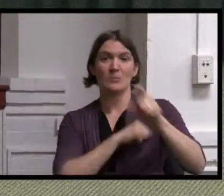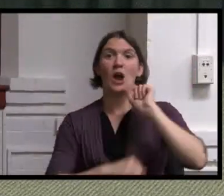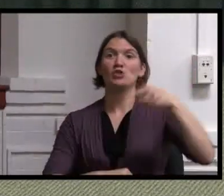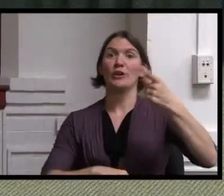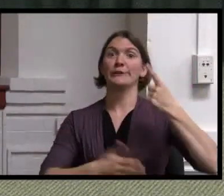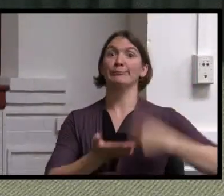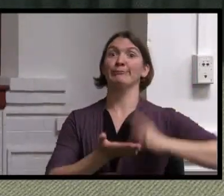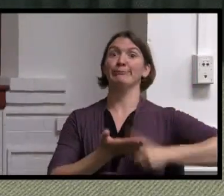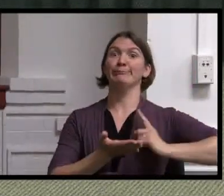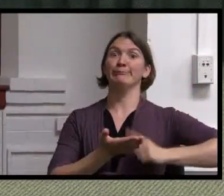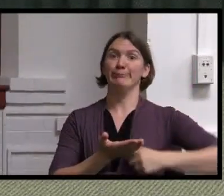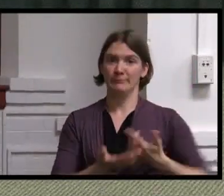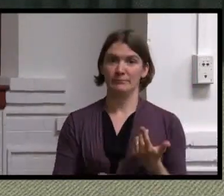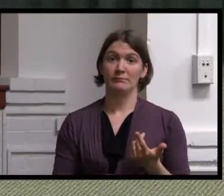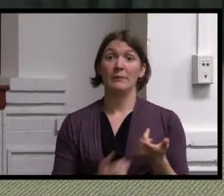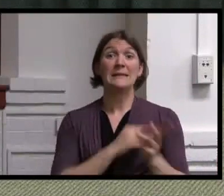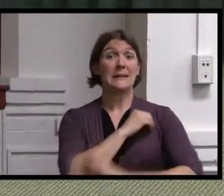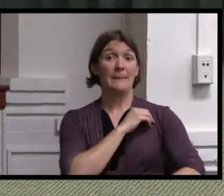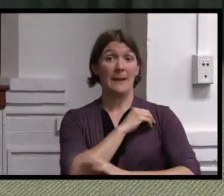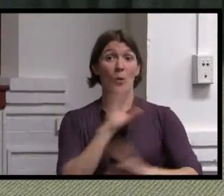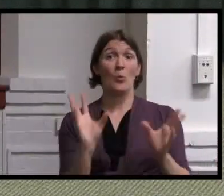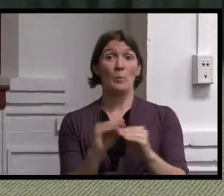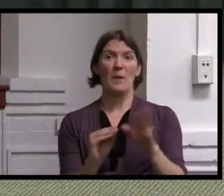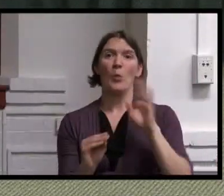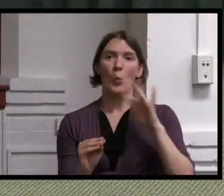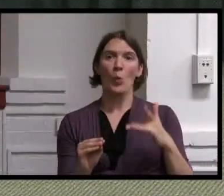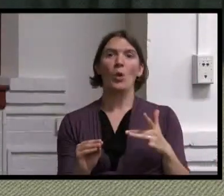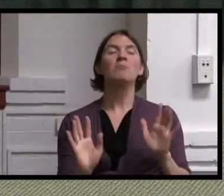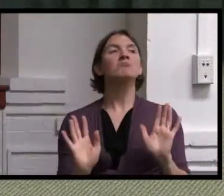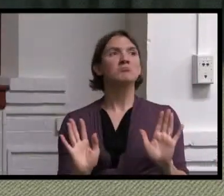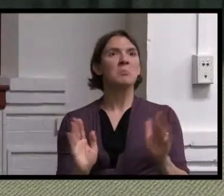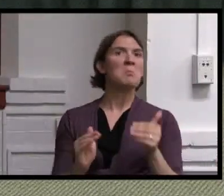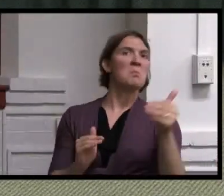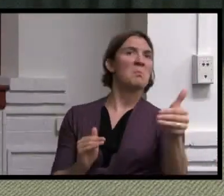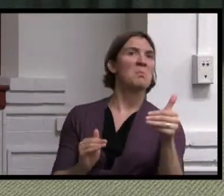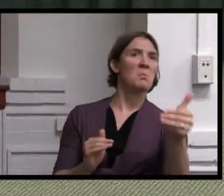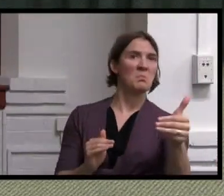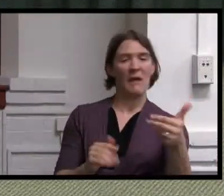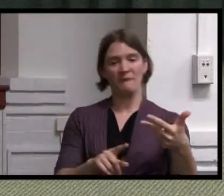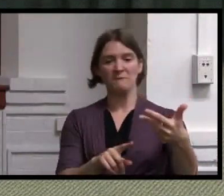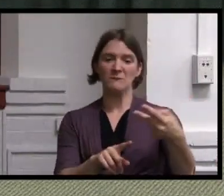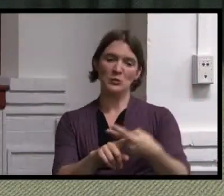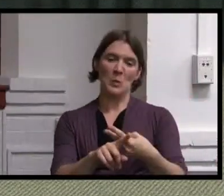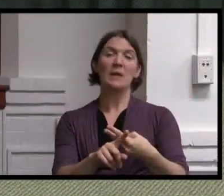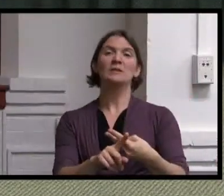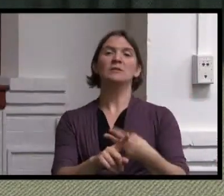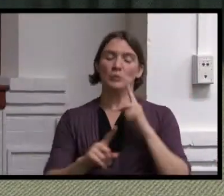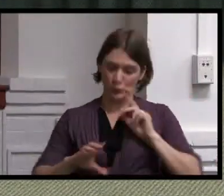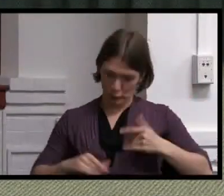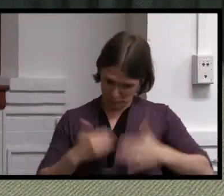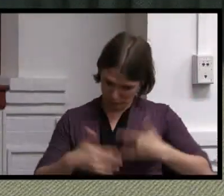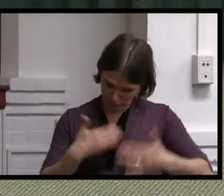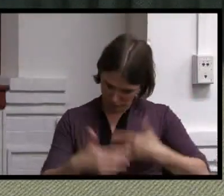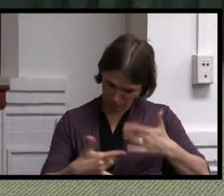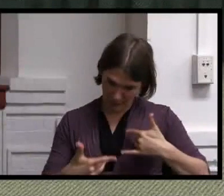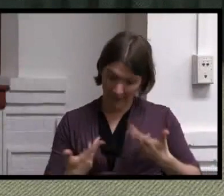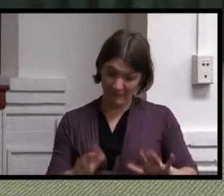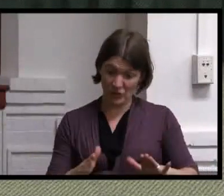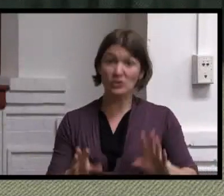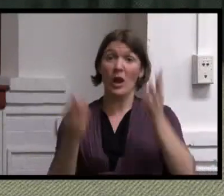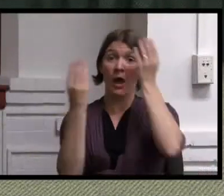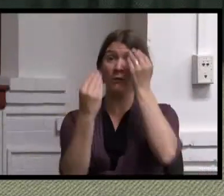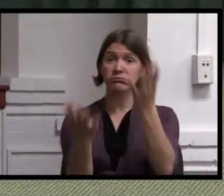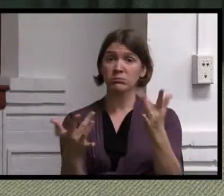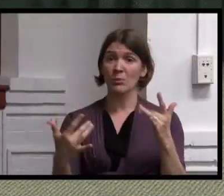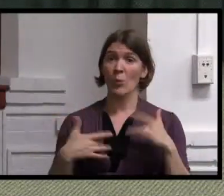conversation. But the September meeting will give us all some time to do the things that we need to do so that we can report back and